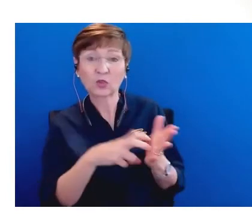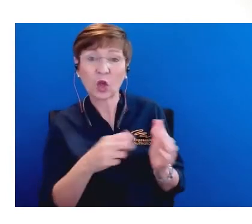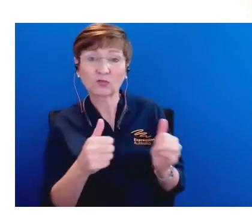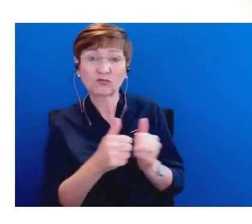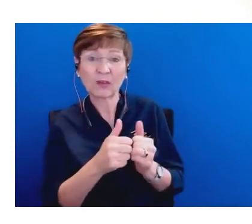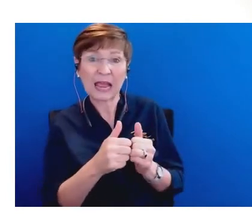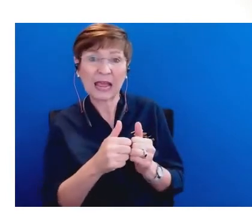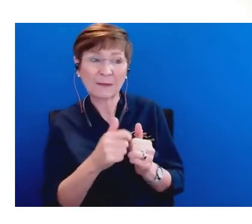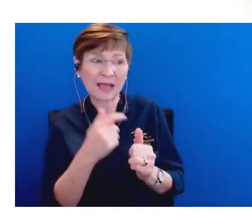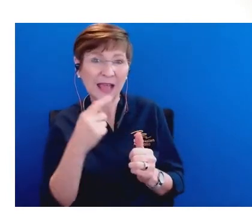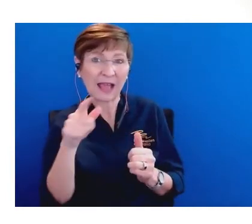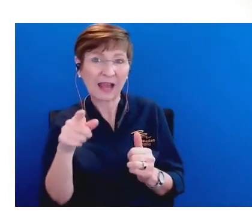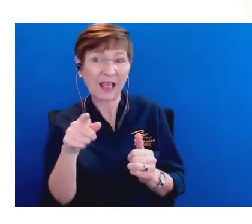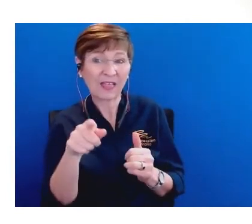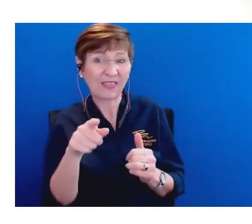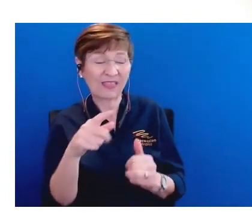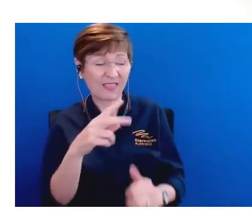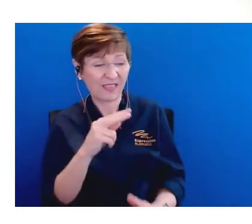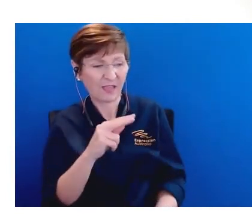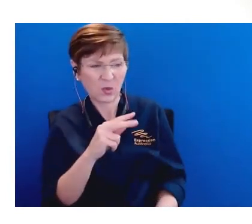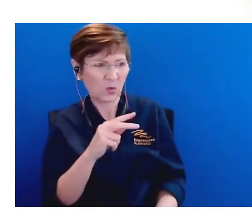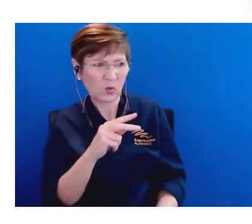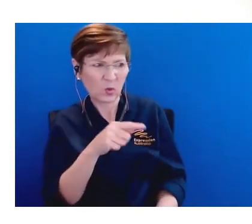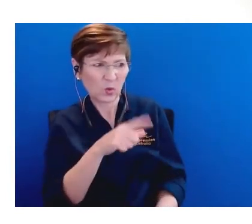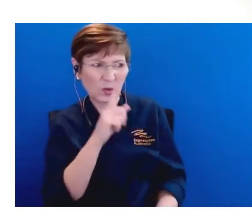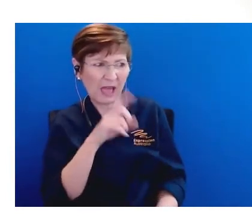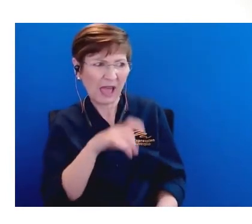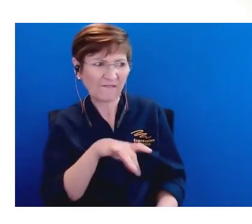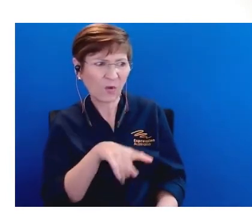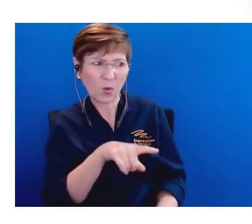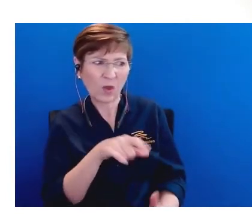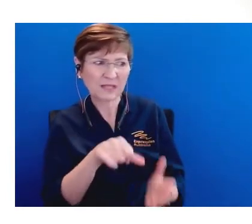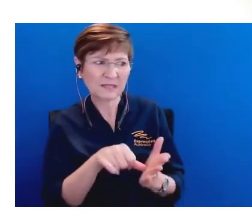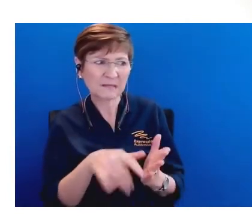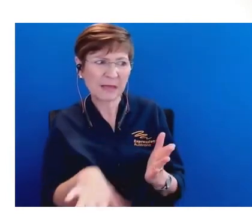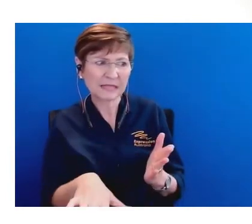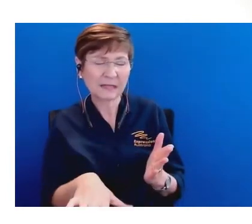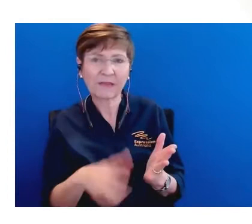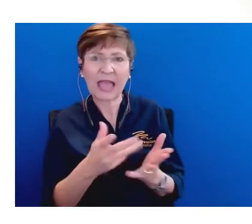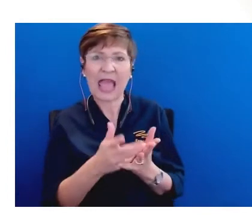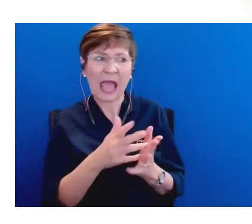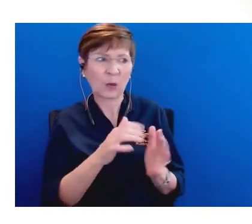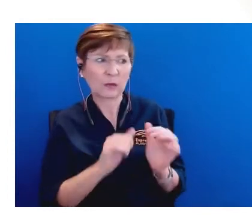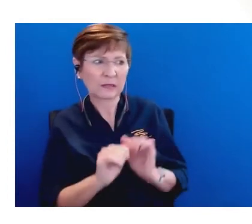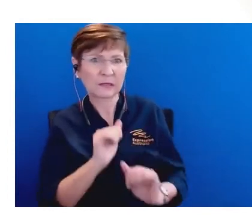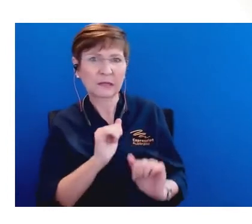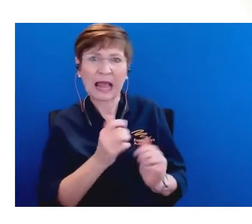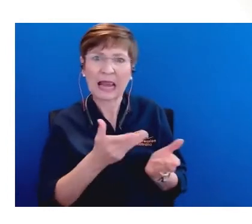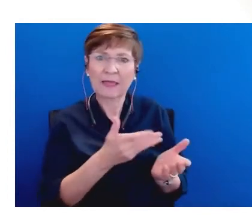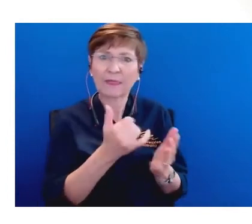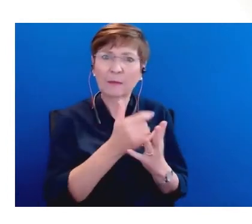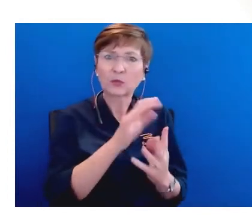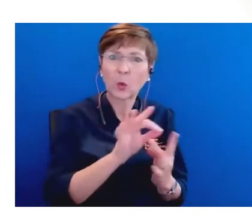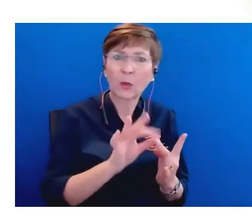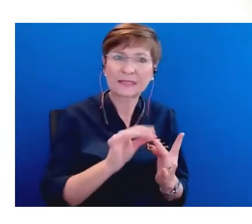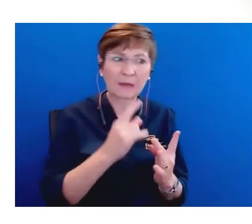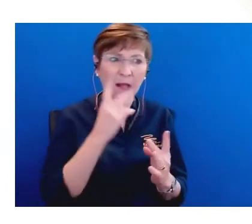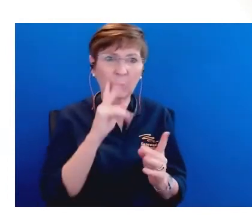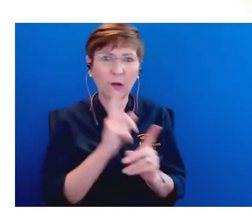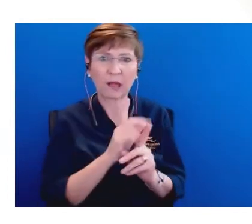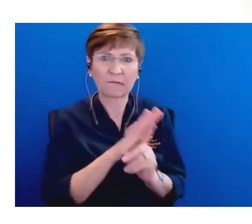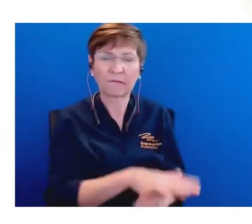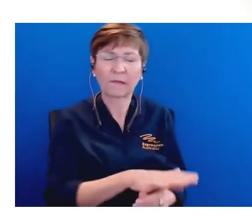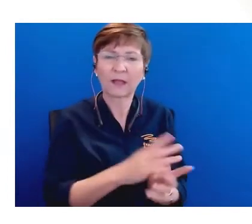so, those service providers were also interested in finding alternative communication pathways